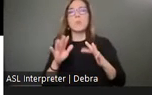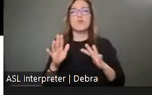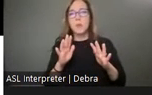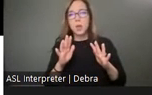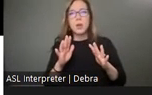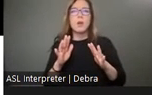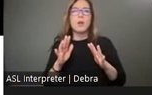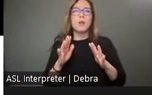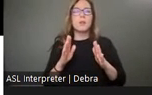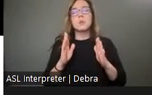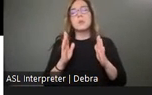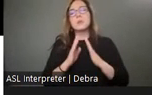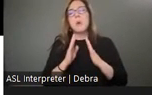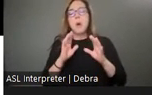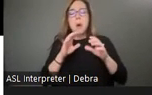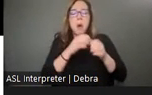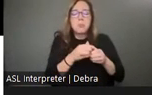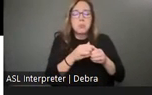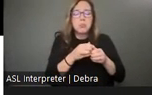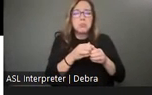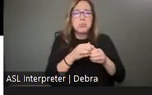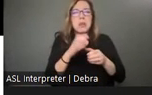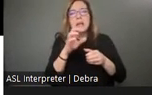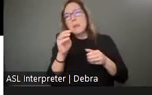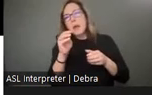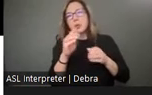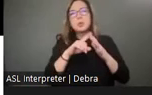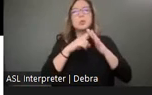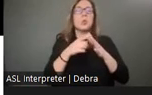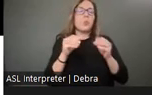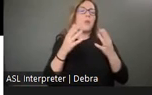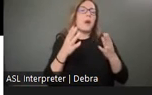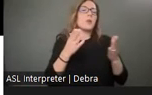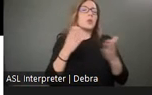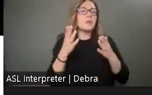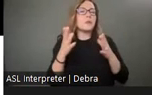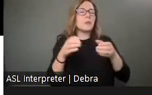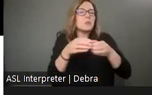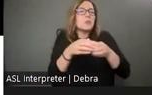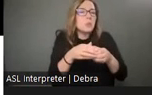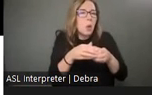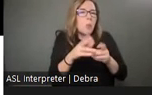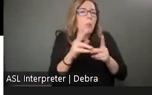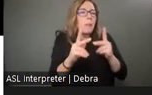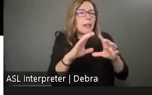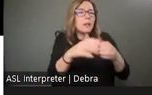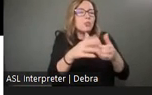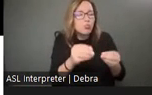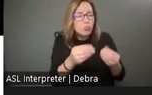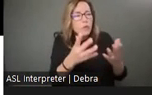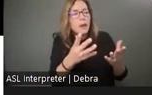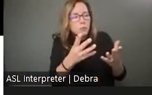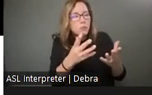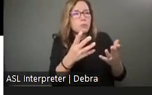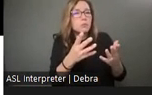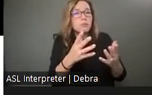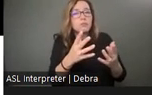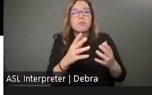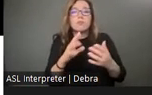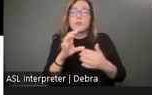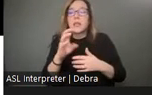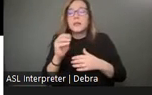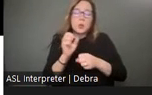a very small subset of case managers to start providing those services to the small population. As those case managers are